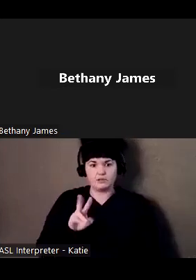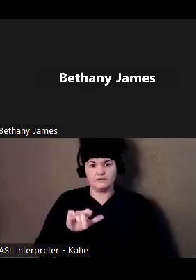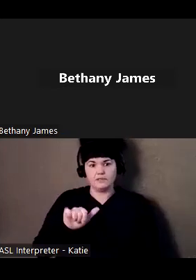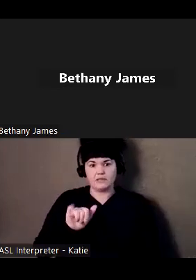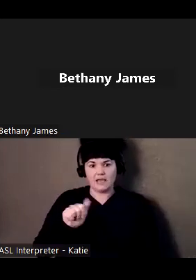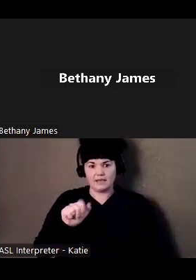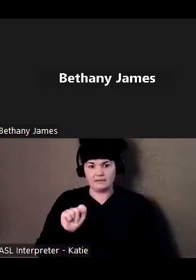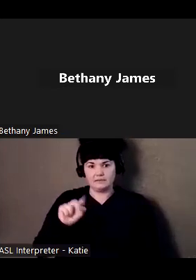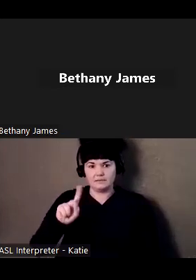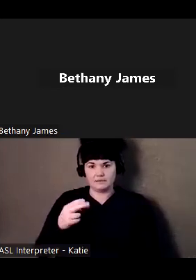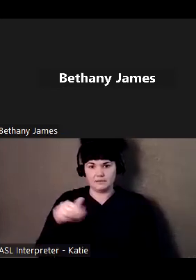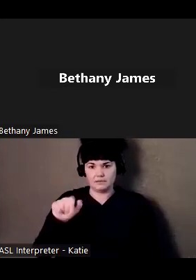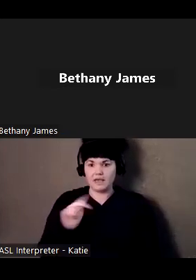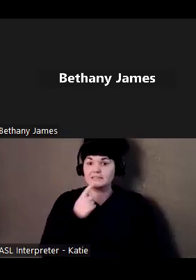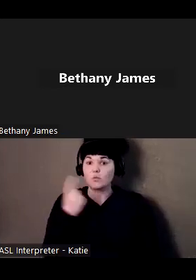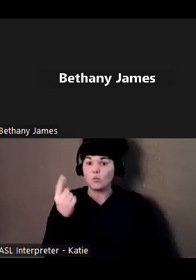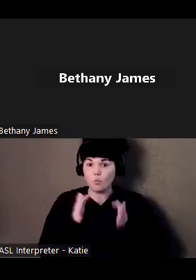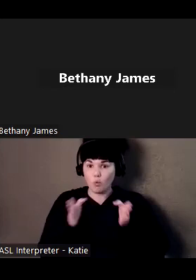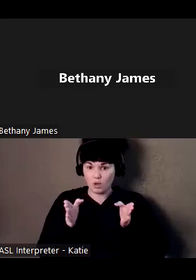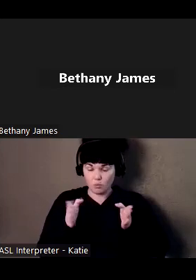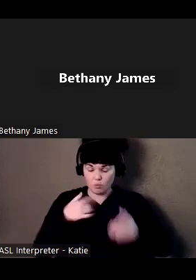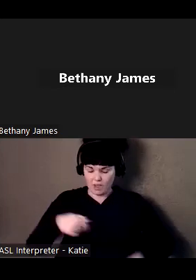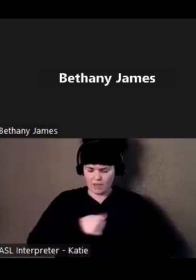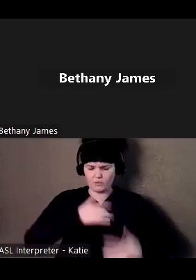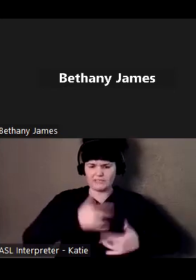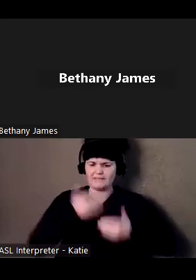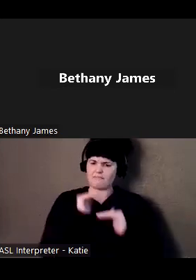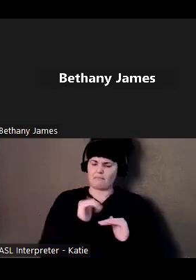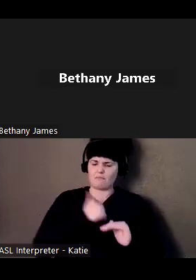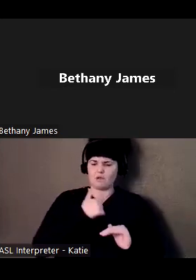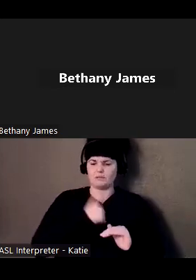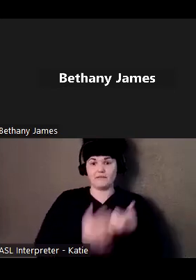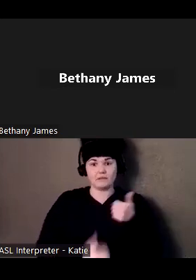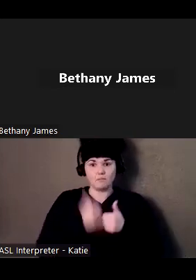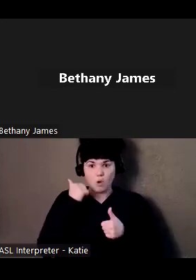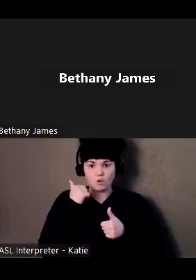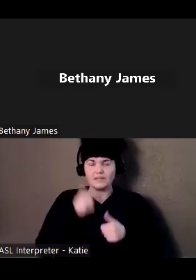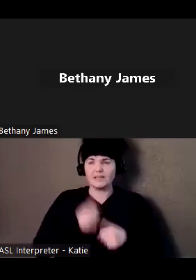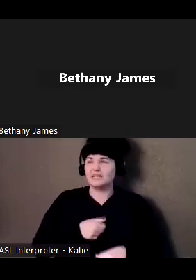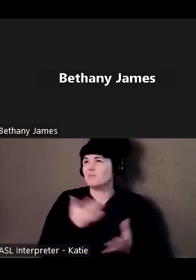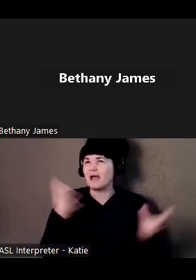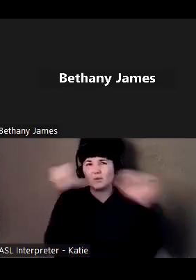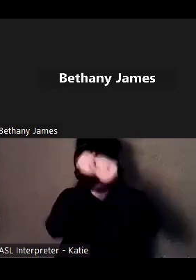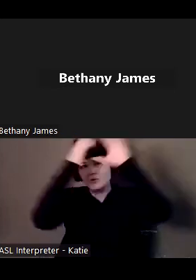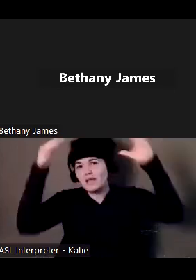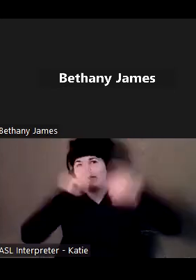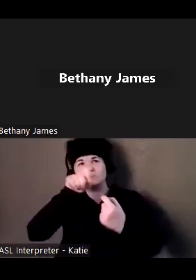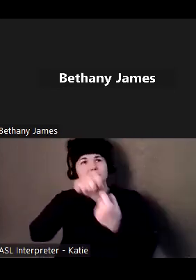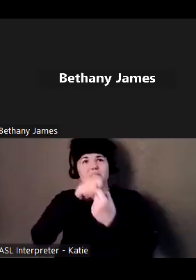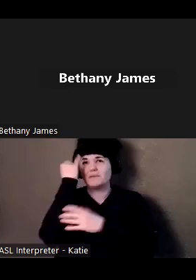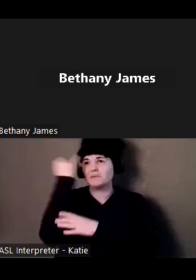one of the ways that we limit ourselves most is by creating a particular notion of ourselves that's our